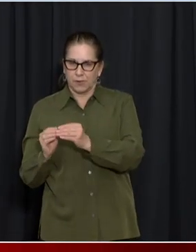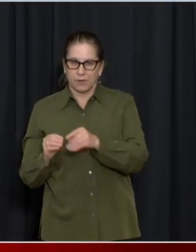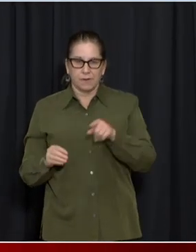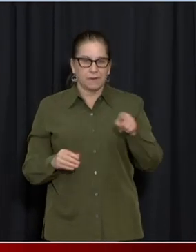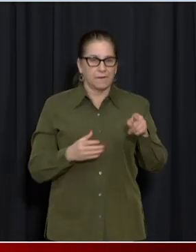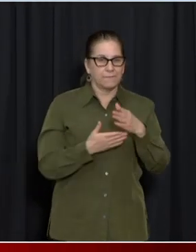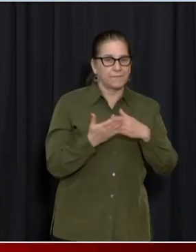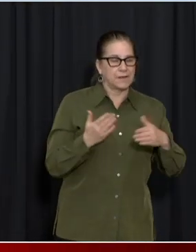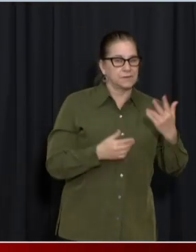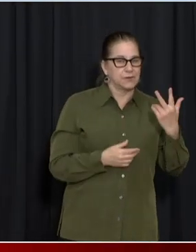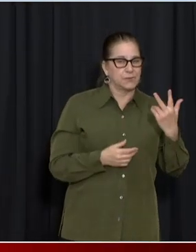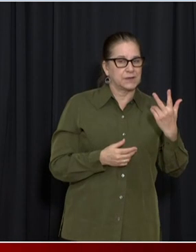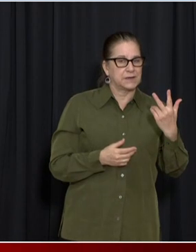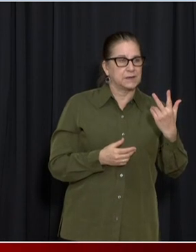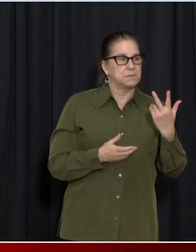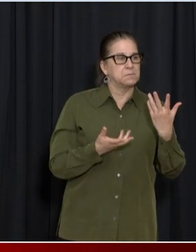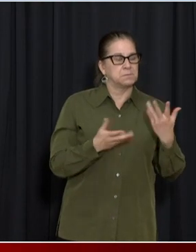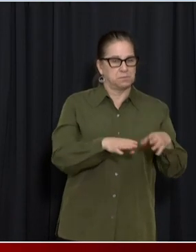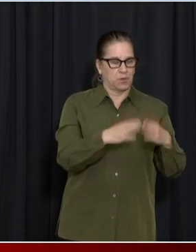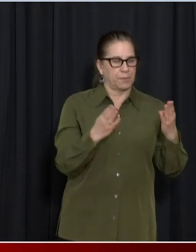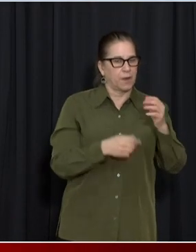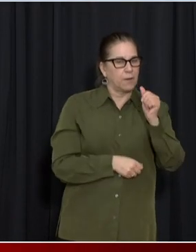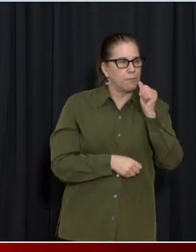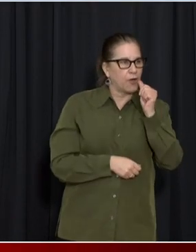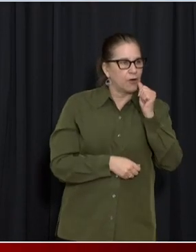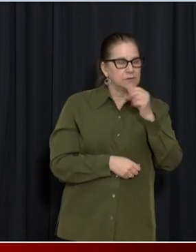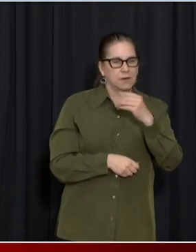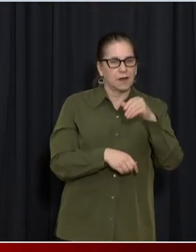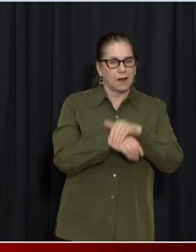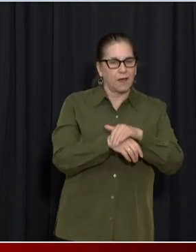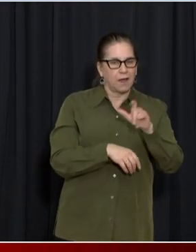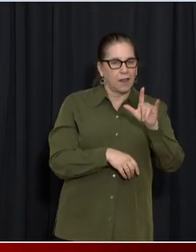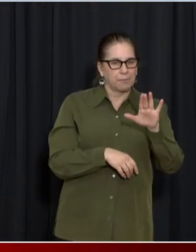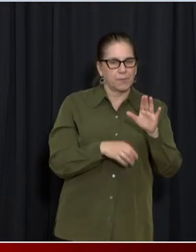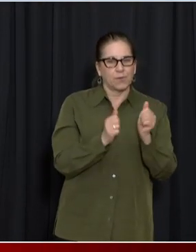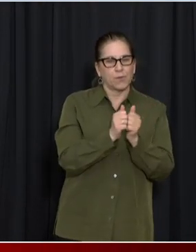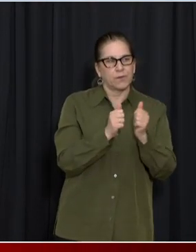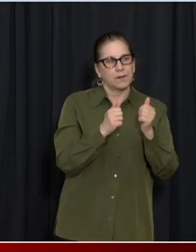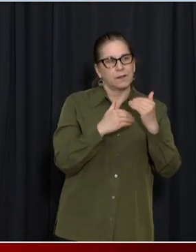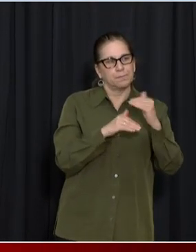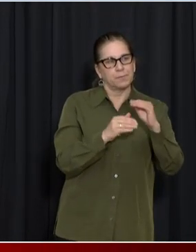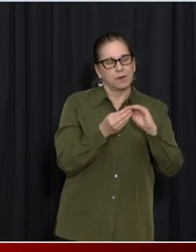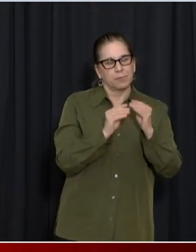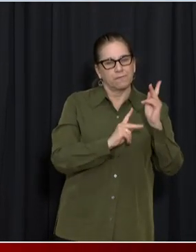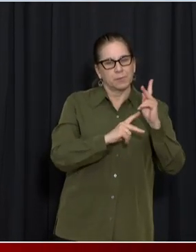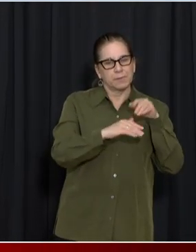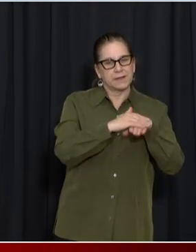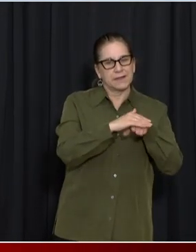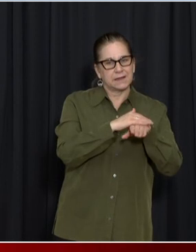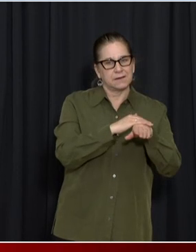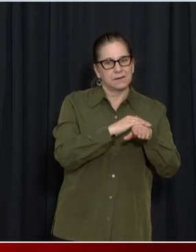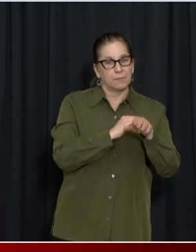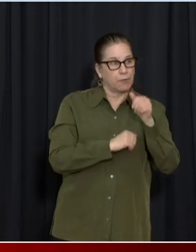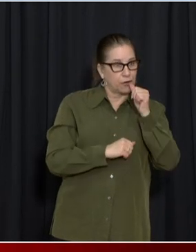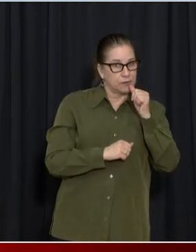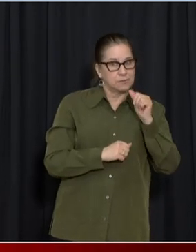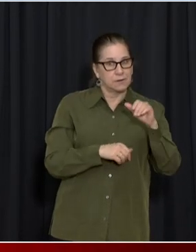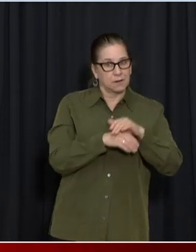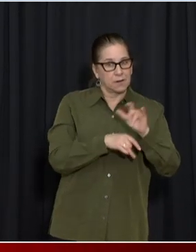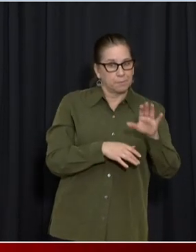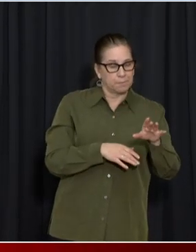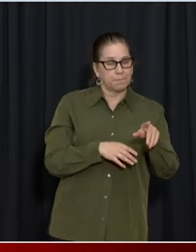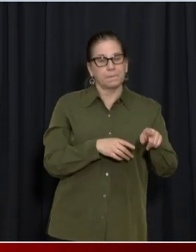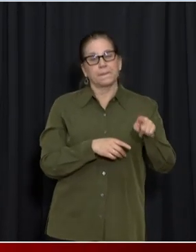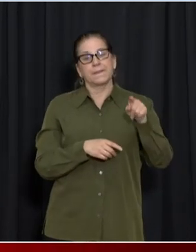limits. The advisory group recognized that education and childcare is a critical component of reopening and for the success of our